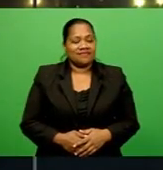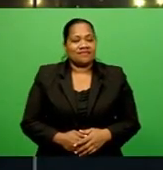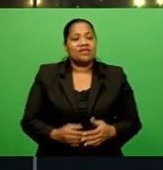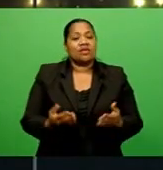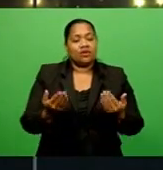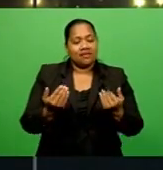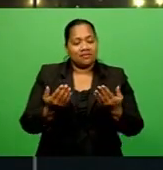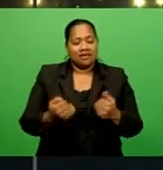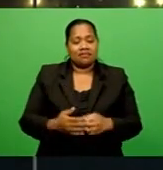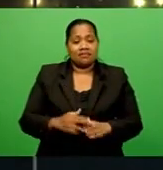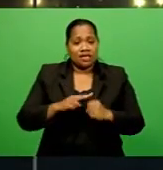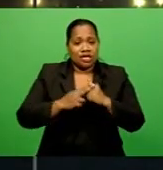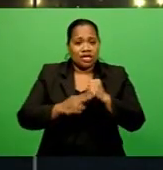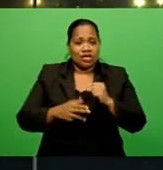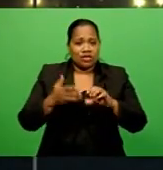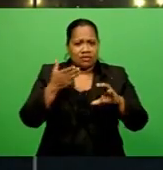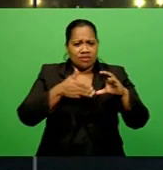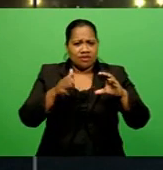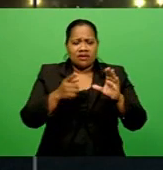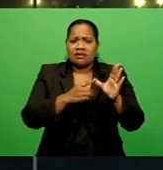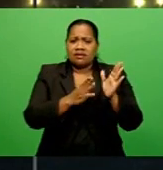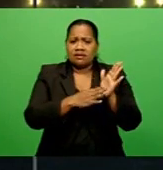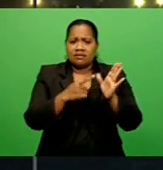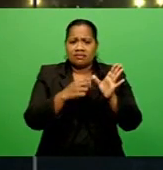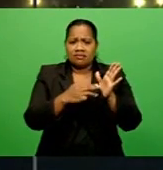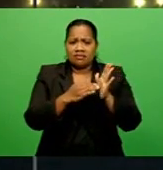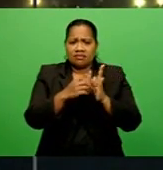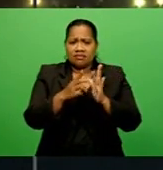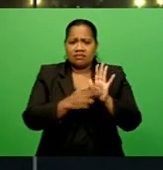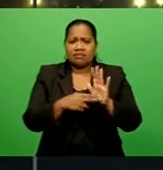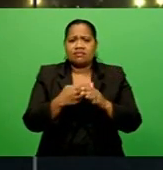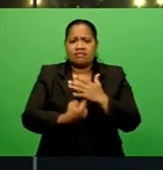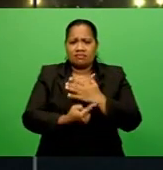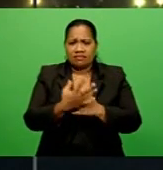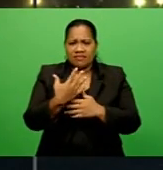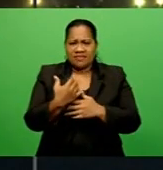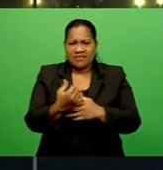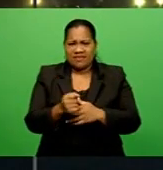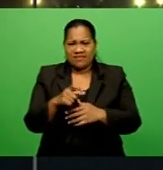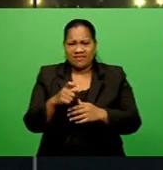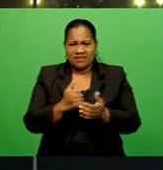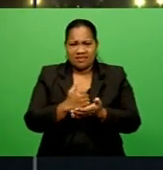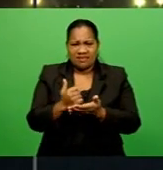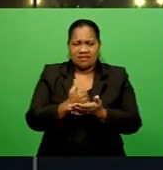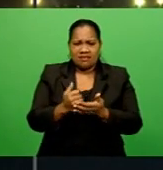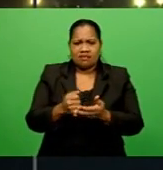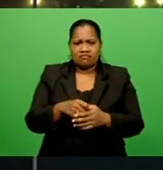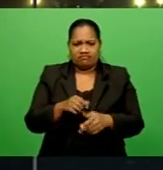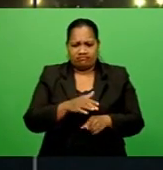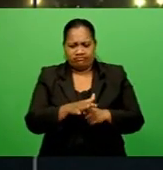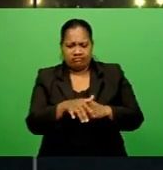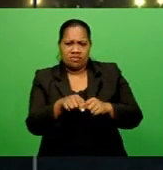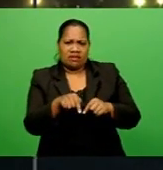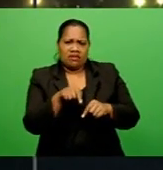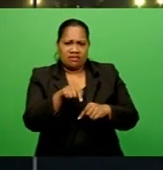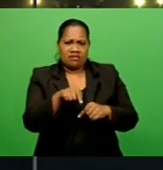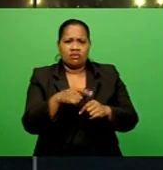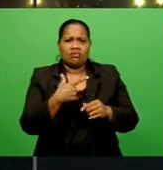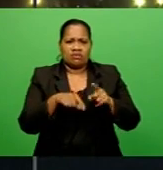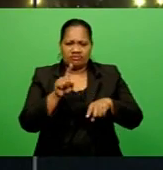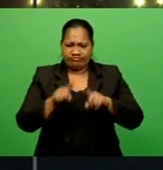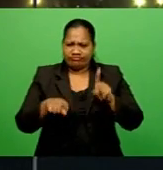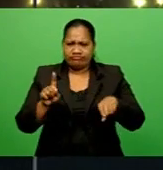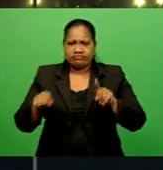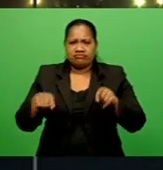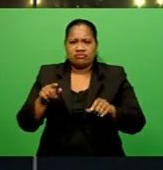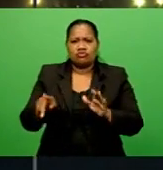Welcome back. In new media, Amazon was slapped with a class action lawsuit accusing the e-commerce giant of inflating the prices